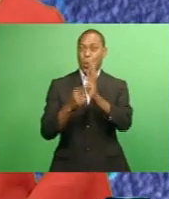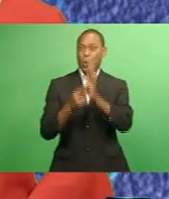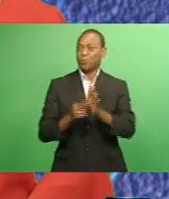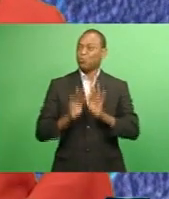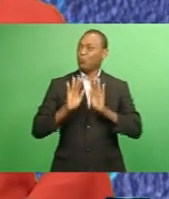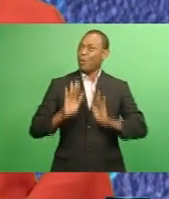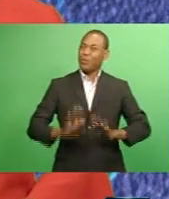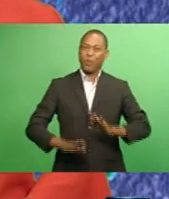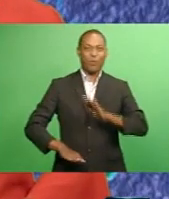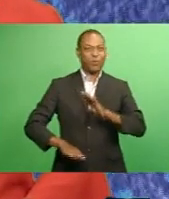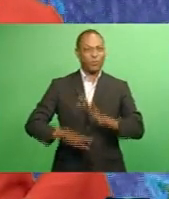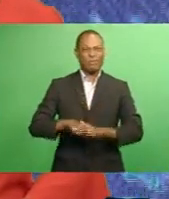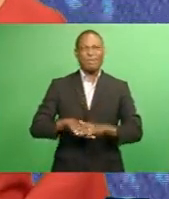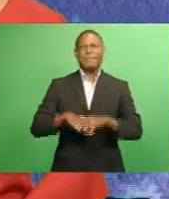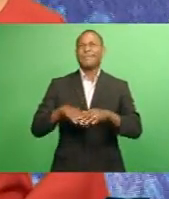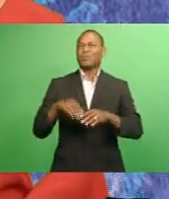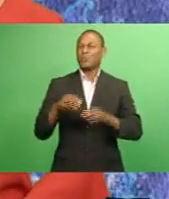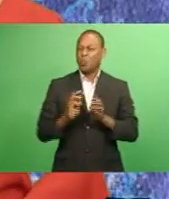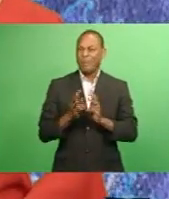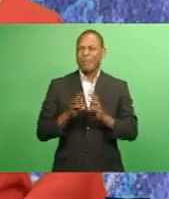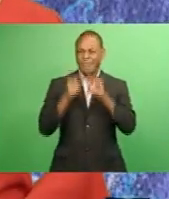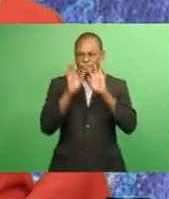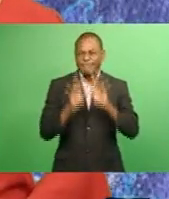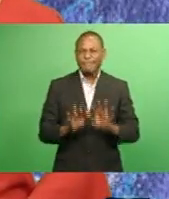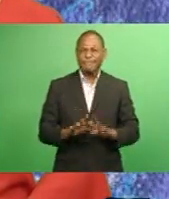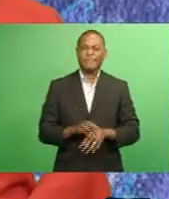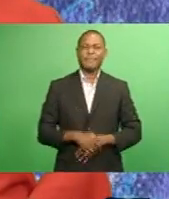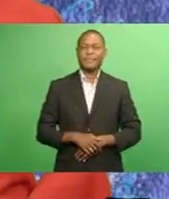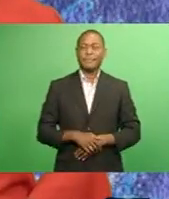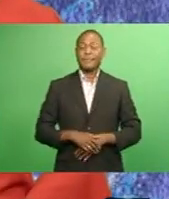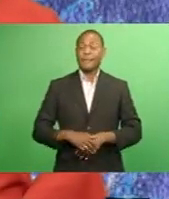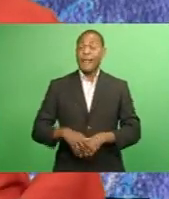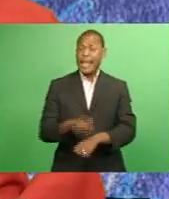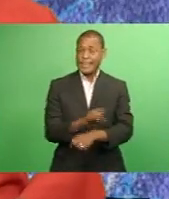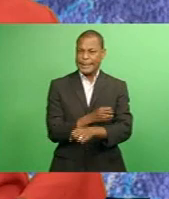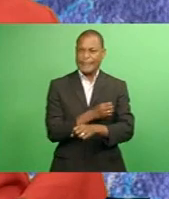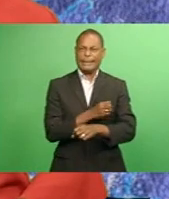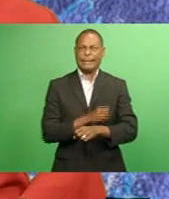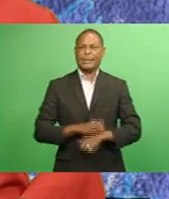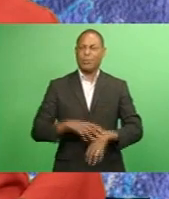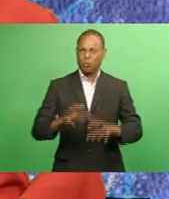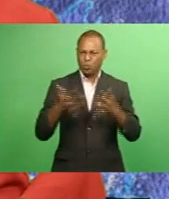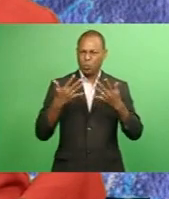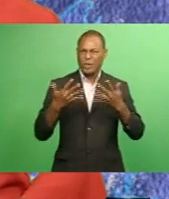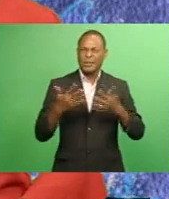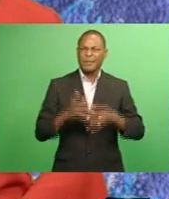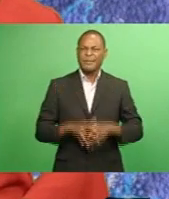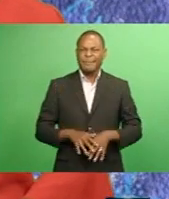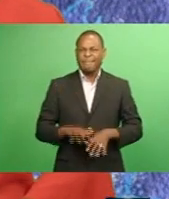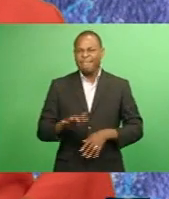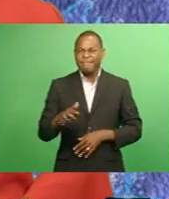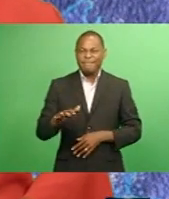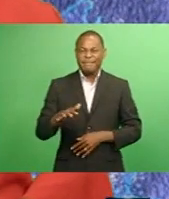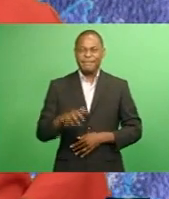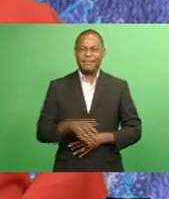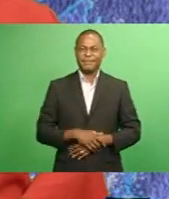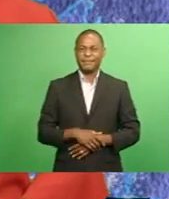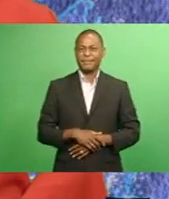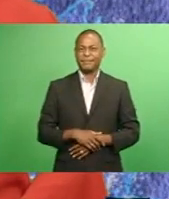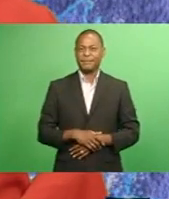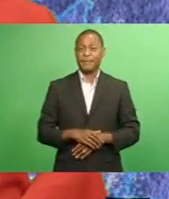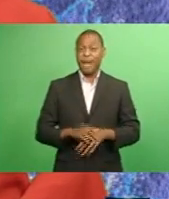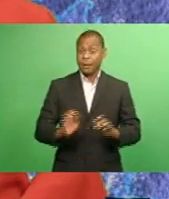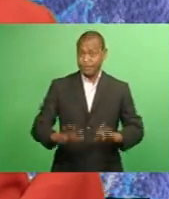one with brief showers. At sea, southeast winds 15 to 20 knots, moderate to rough seas. Now turning to the